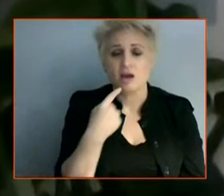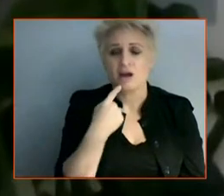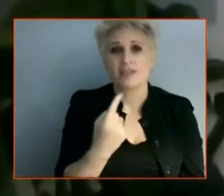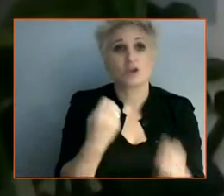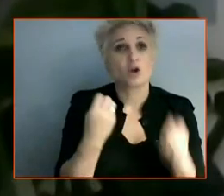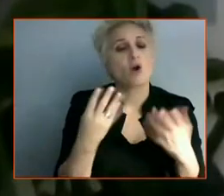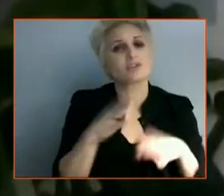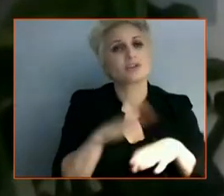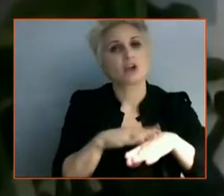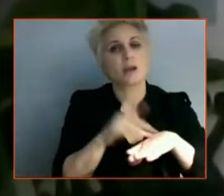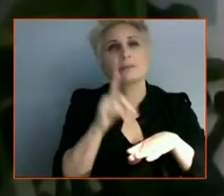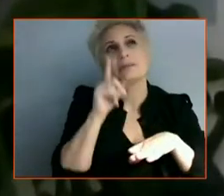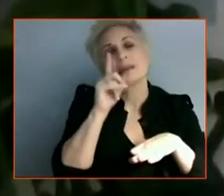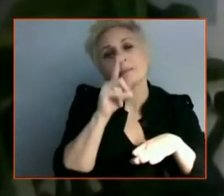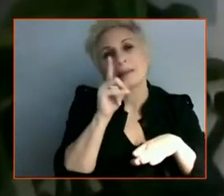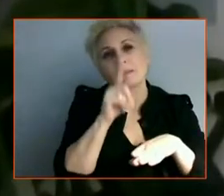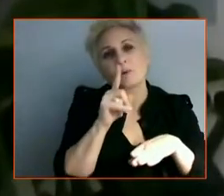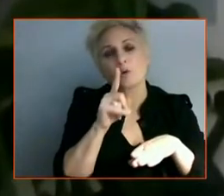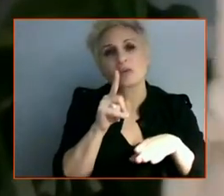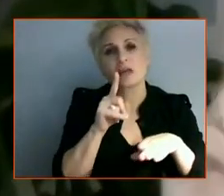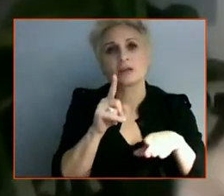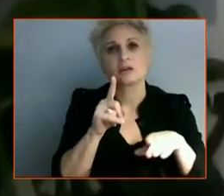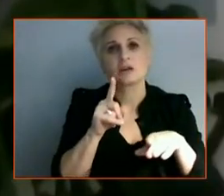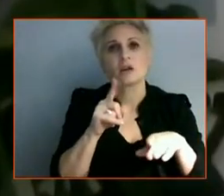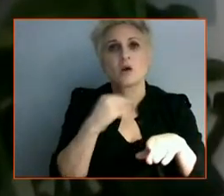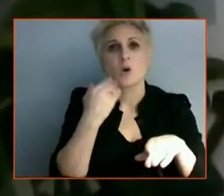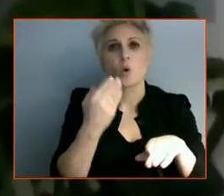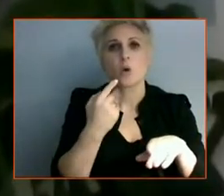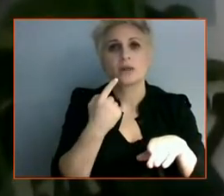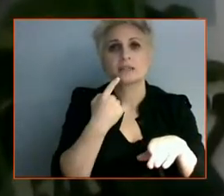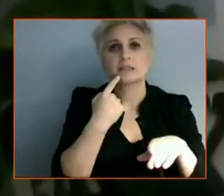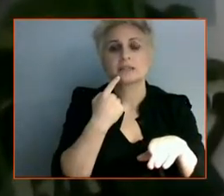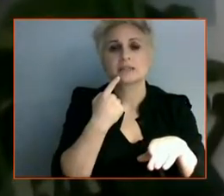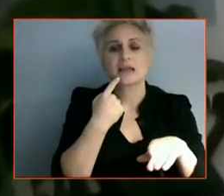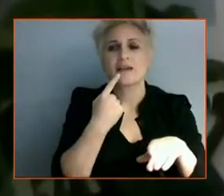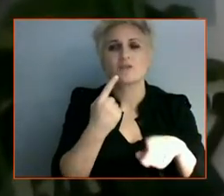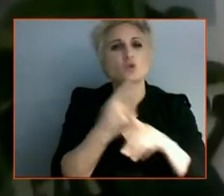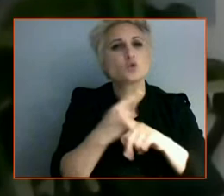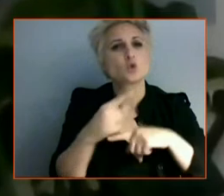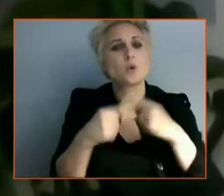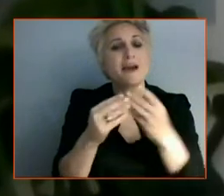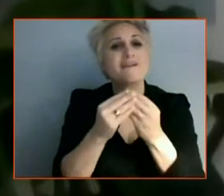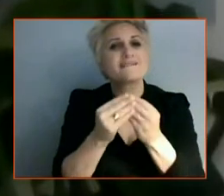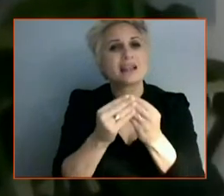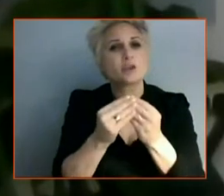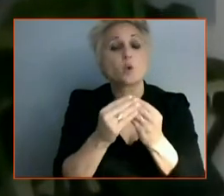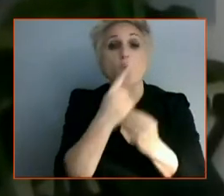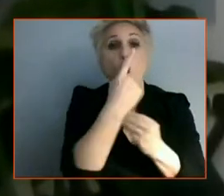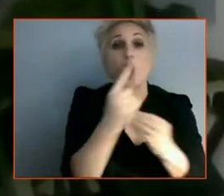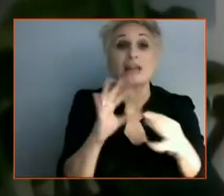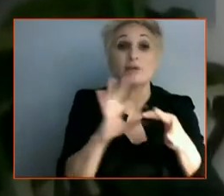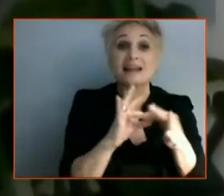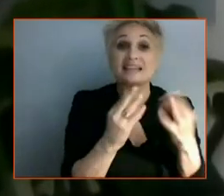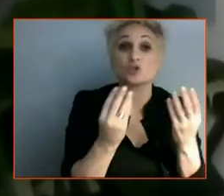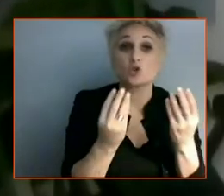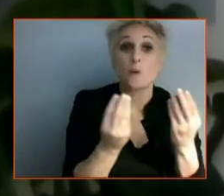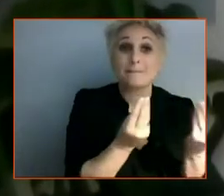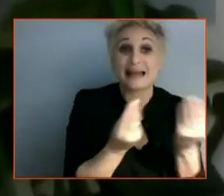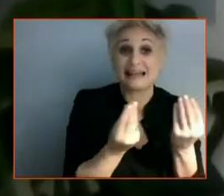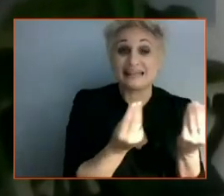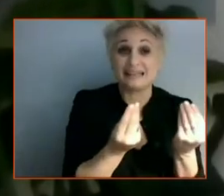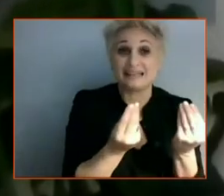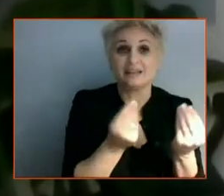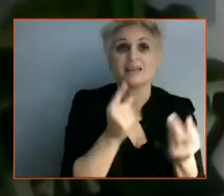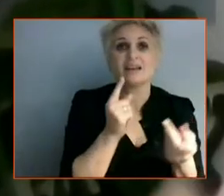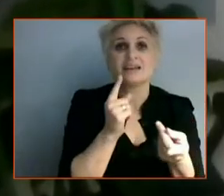because people who attempt to justify things in so-called economic speak are sometimes rather disingenuous in doing